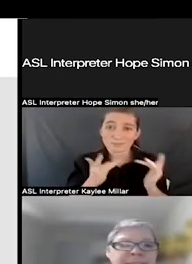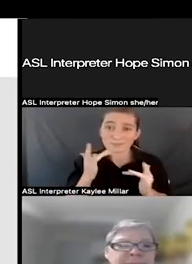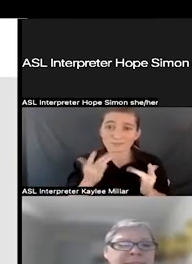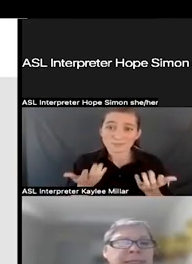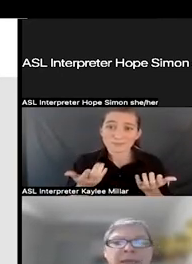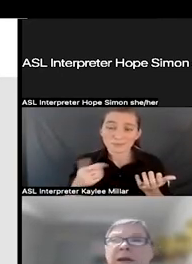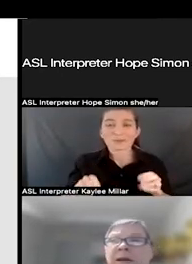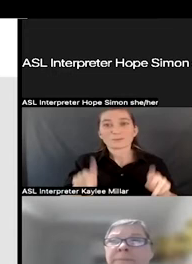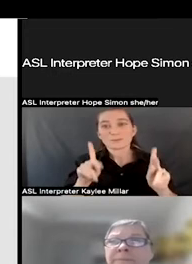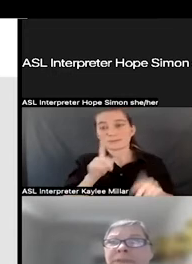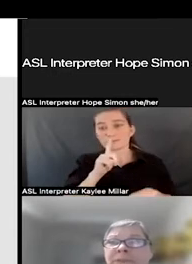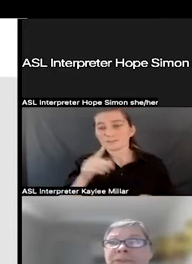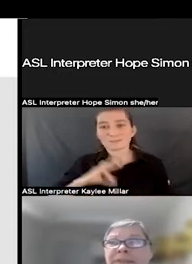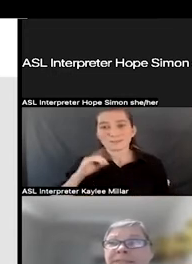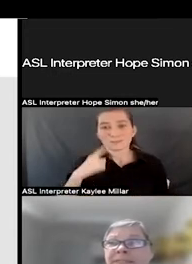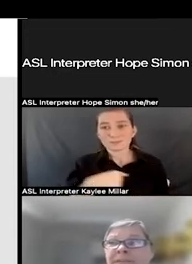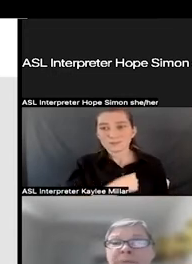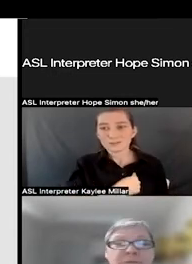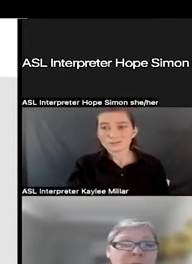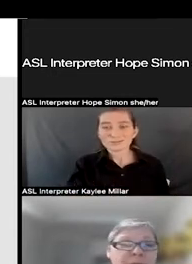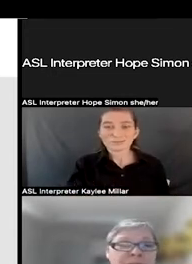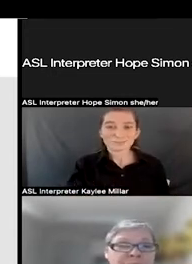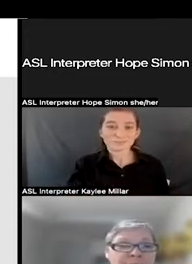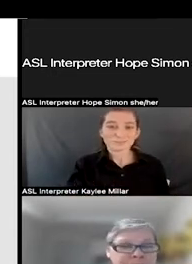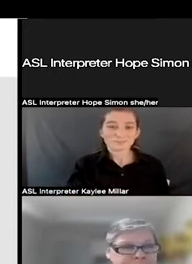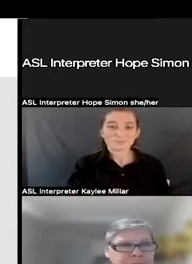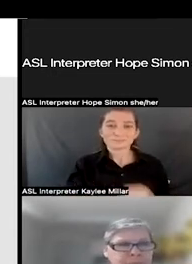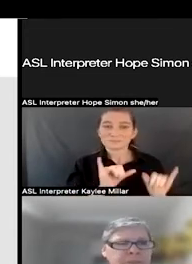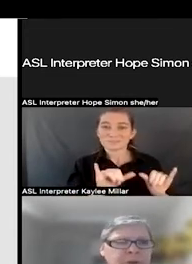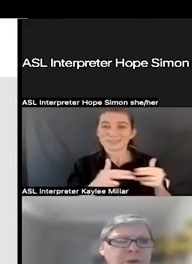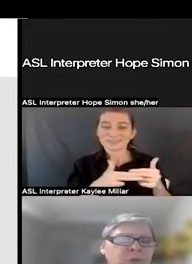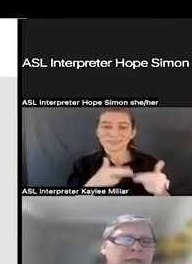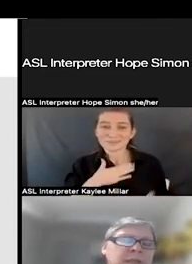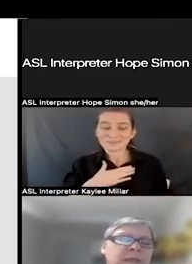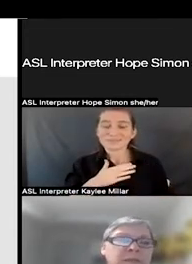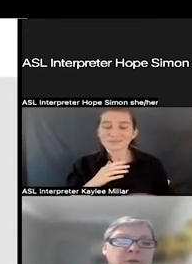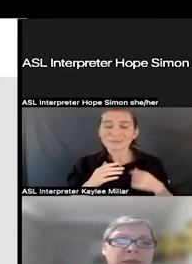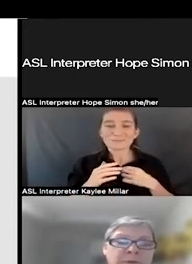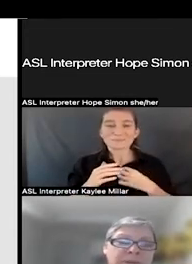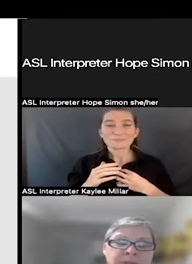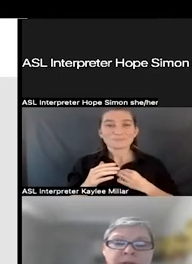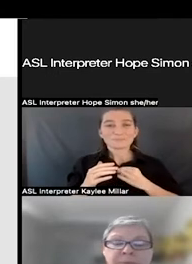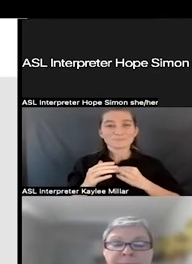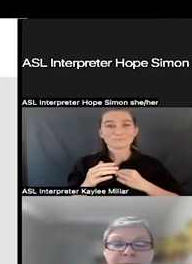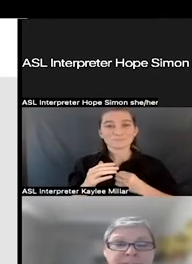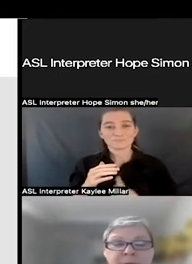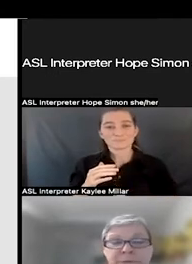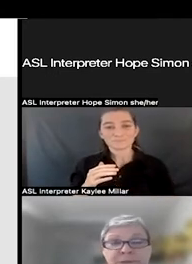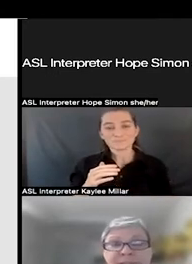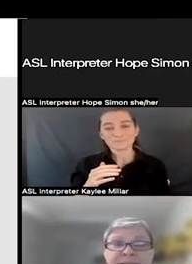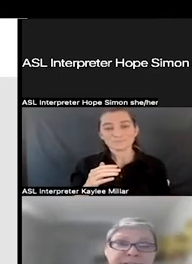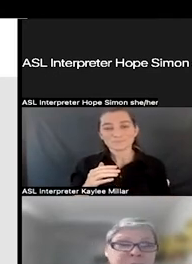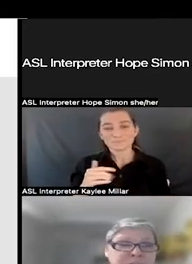us. If you'll stay on that slide for me for a moment, thank you. So we know that with a population